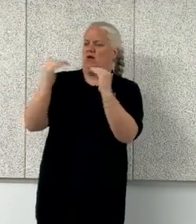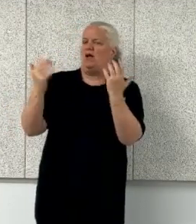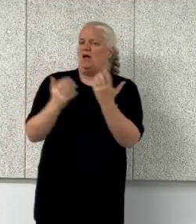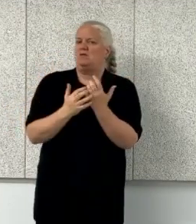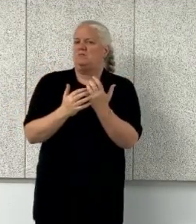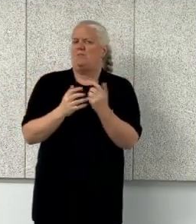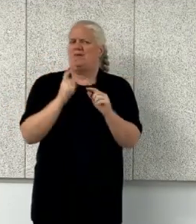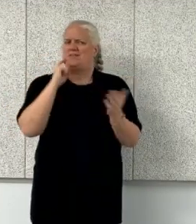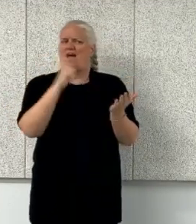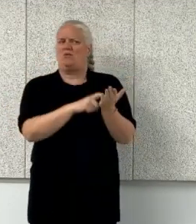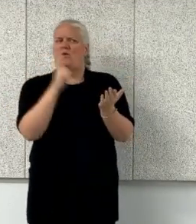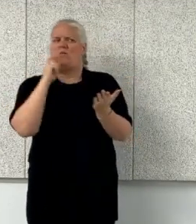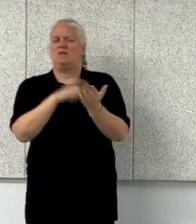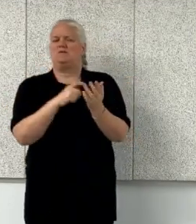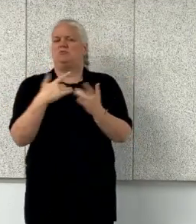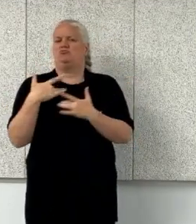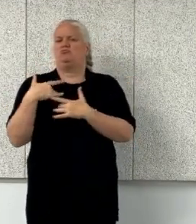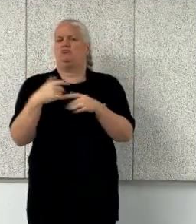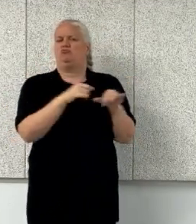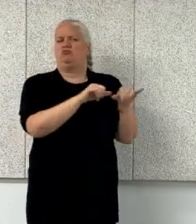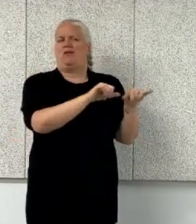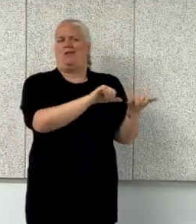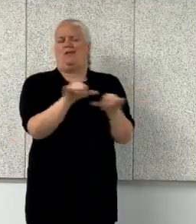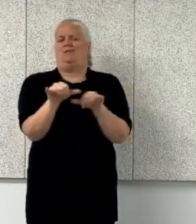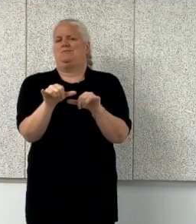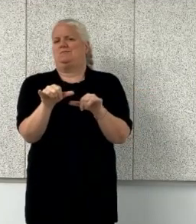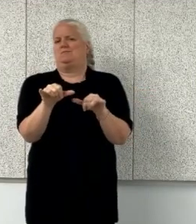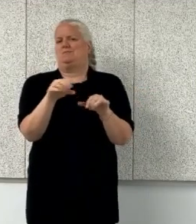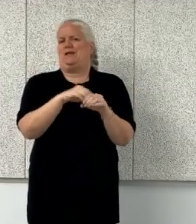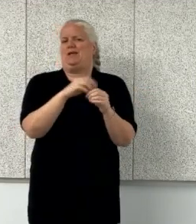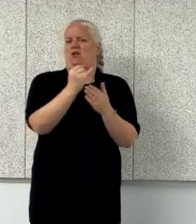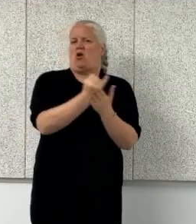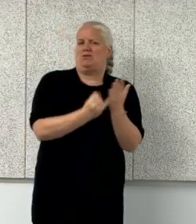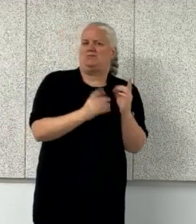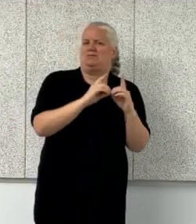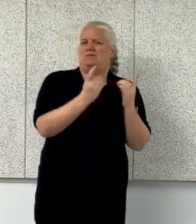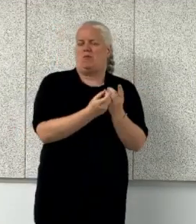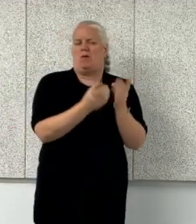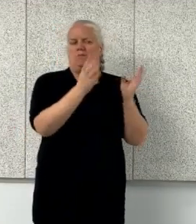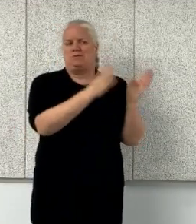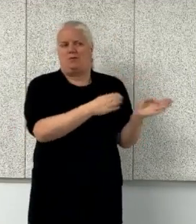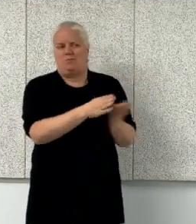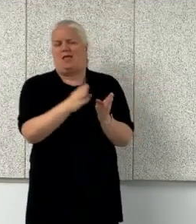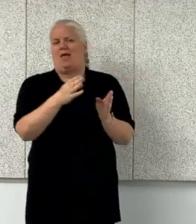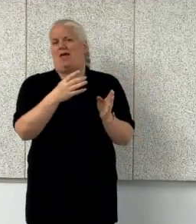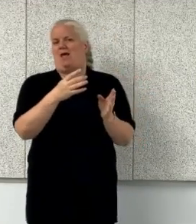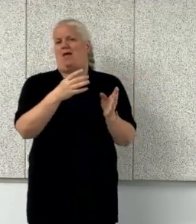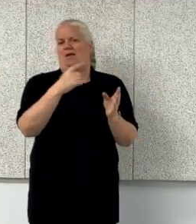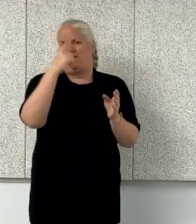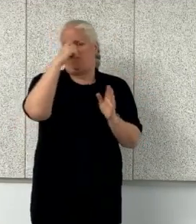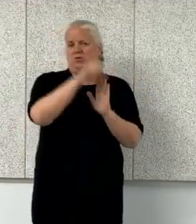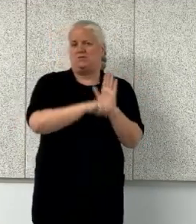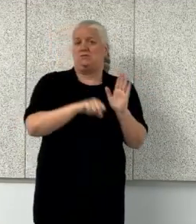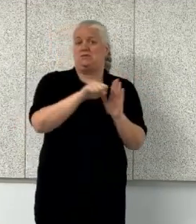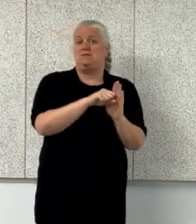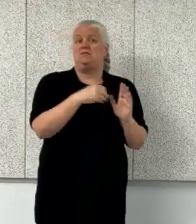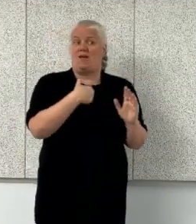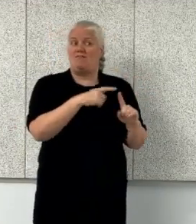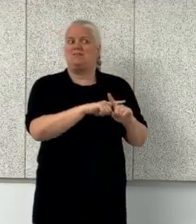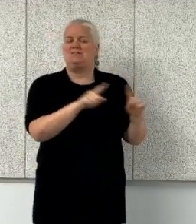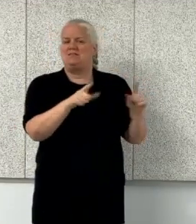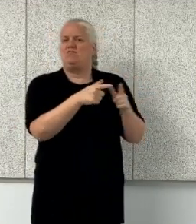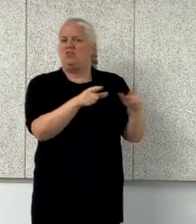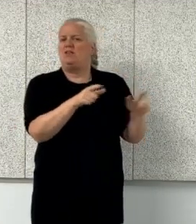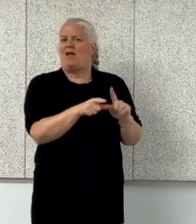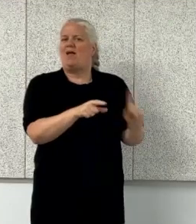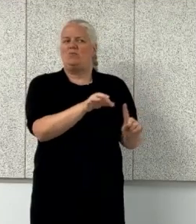programming trend in artistic departments playing with programming something in a different language, but to your point, not